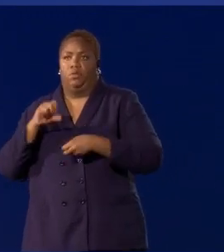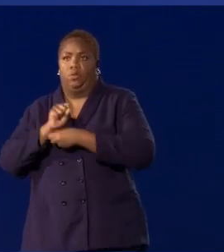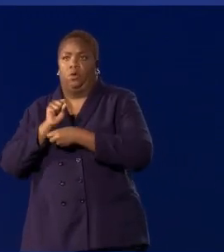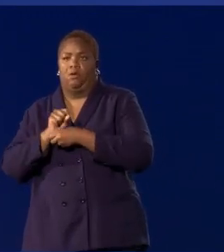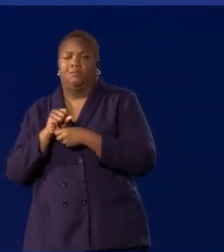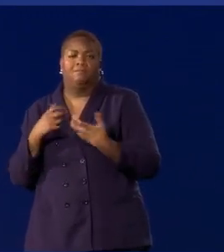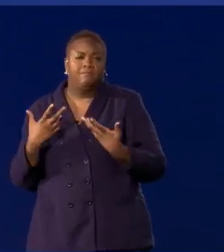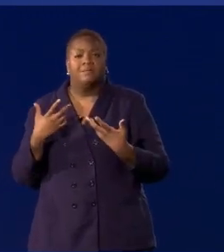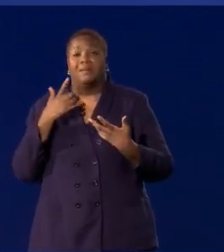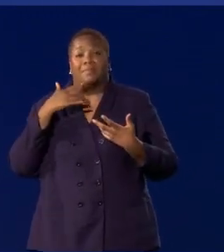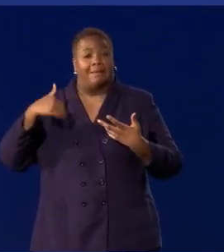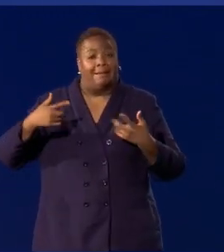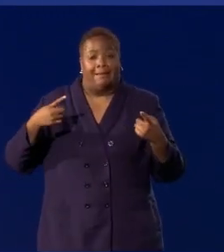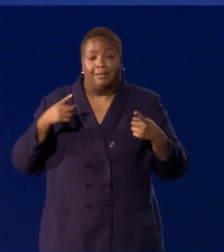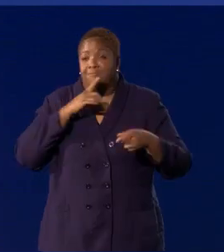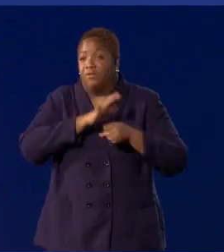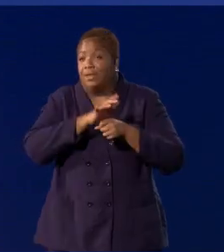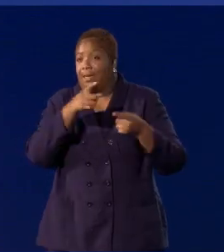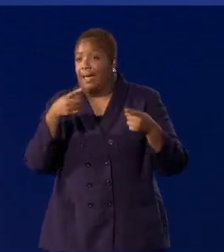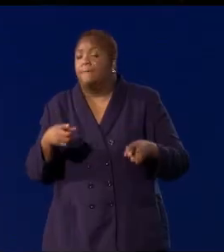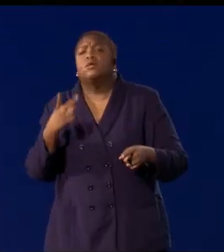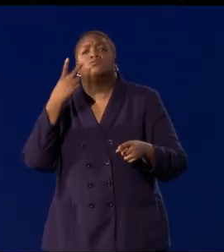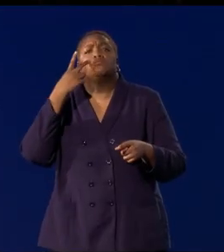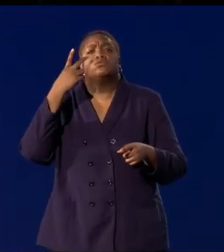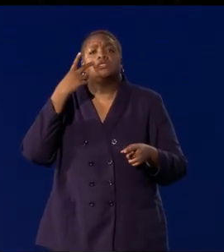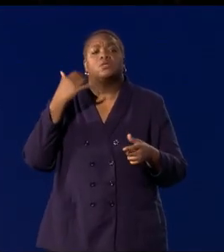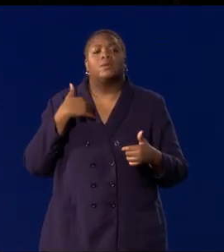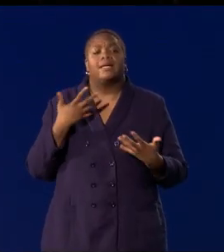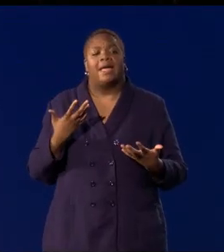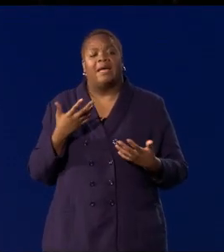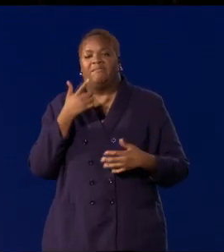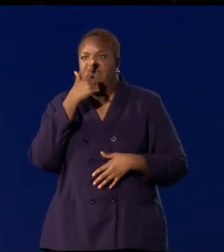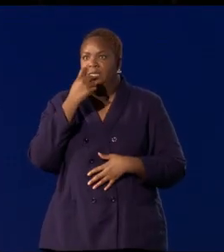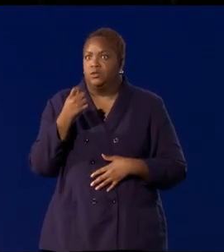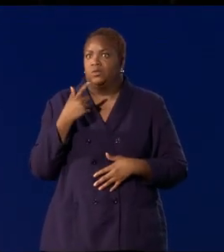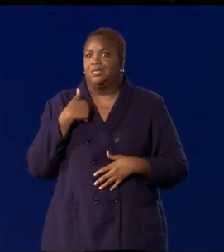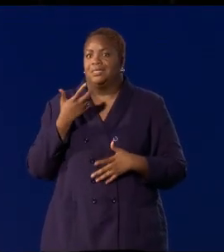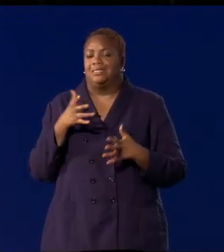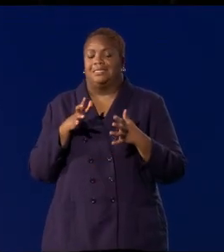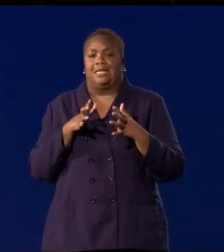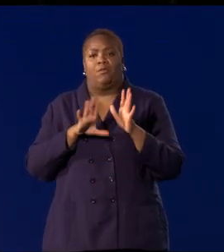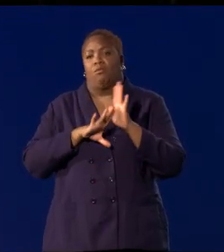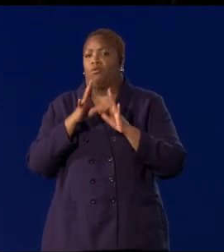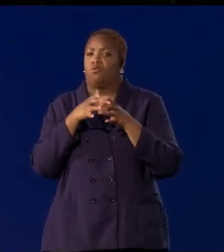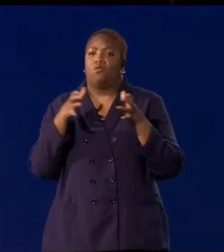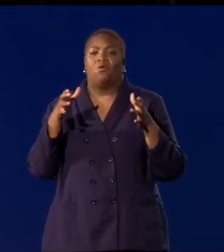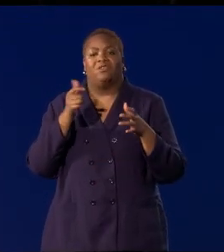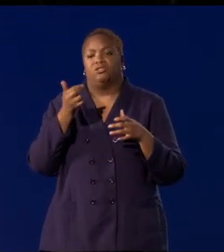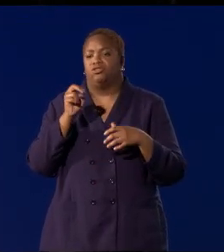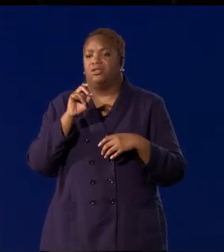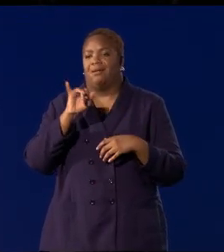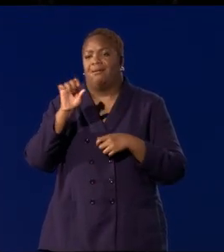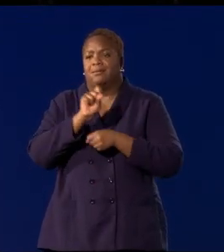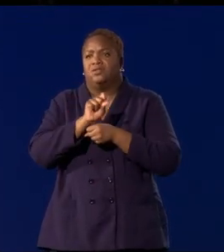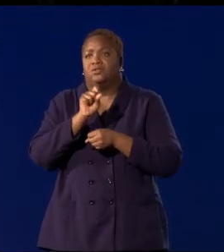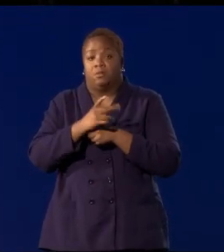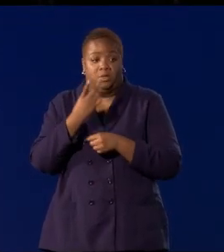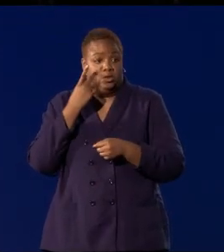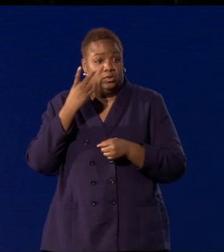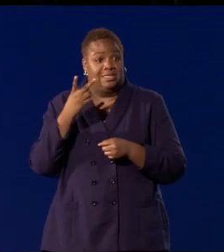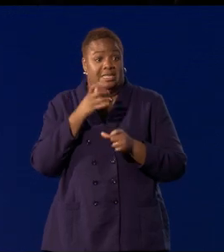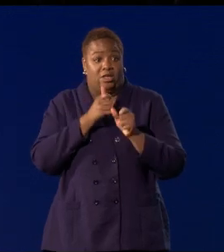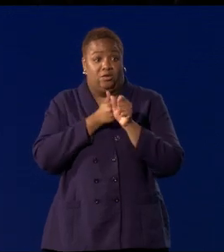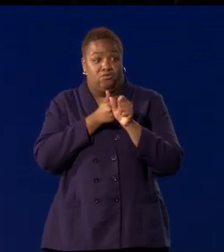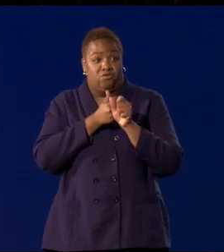yet. You'll see that even though we have immense interest and the growth in GenAI jobs, which you can see right here, this is our GenAI